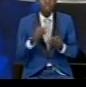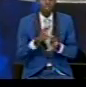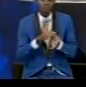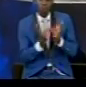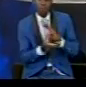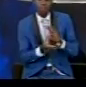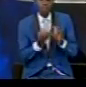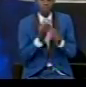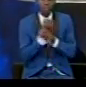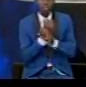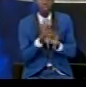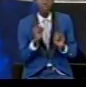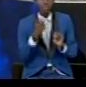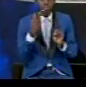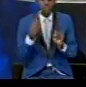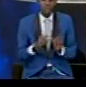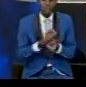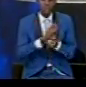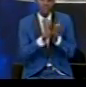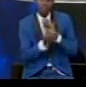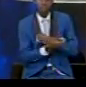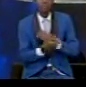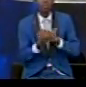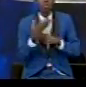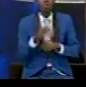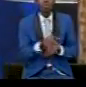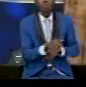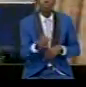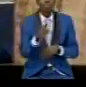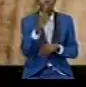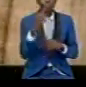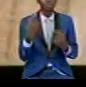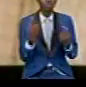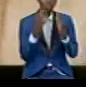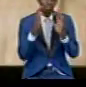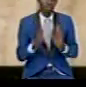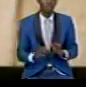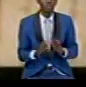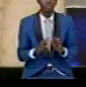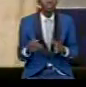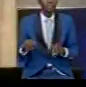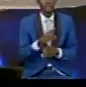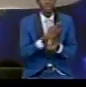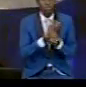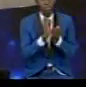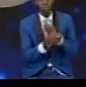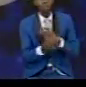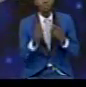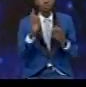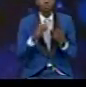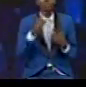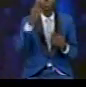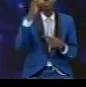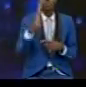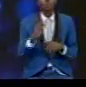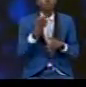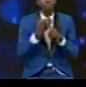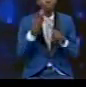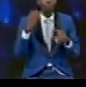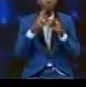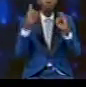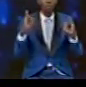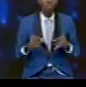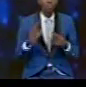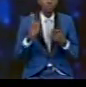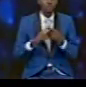salvation, the transformation of those Gentiles. They turned to God from idols to serve